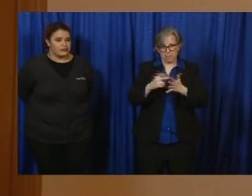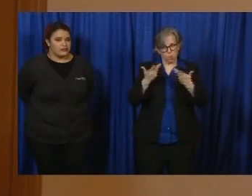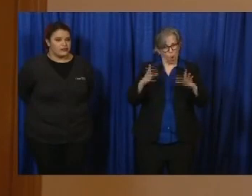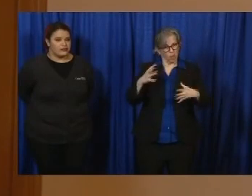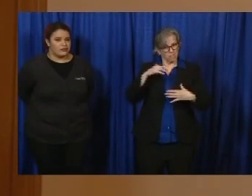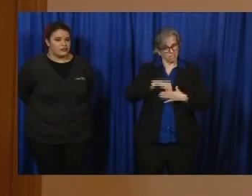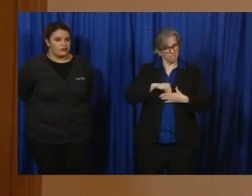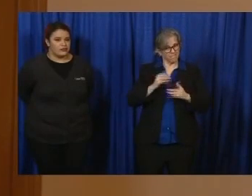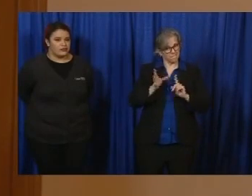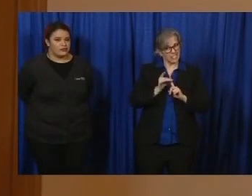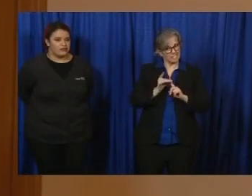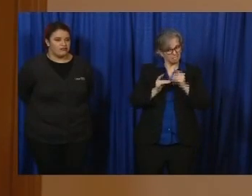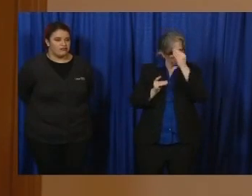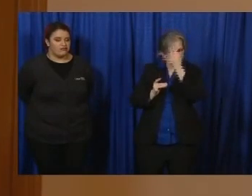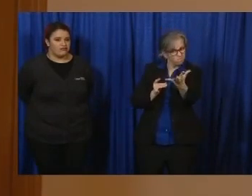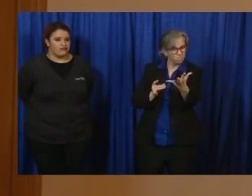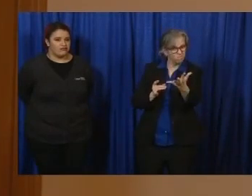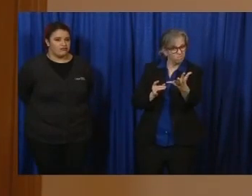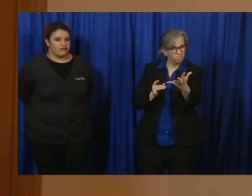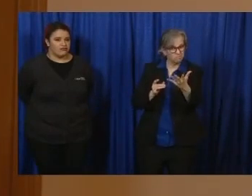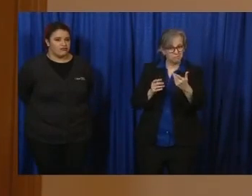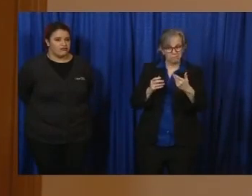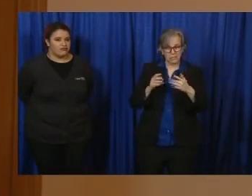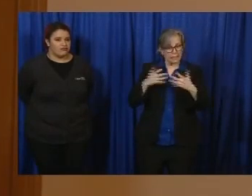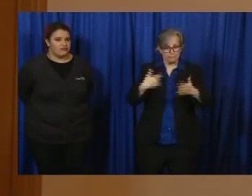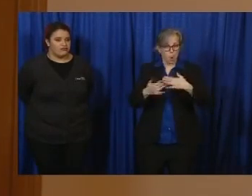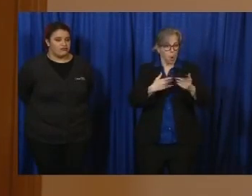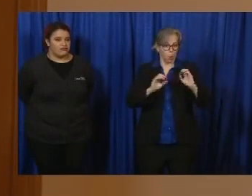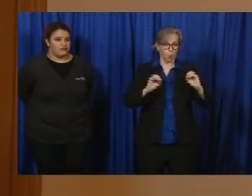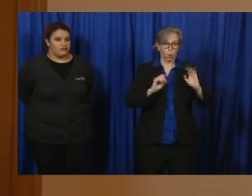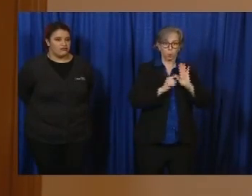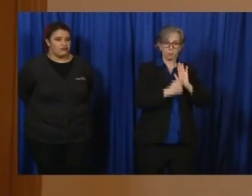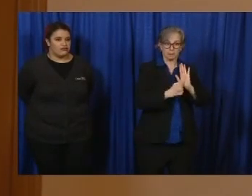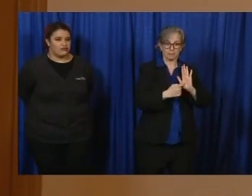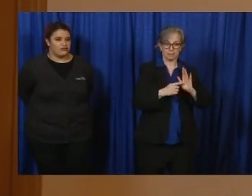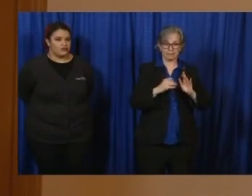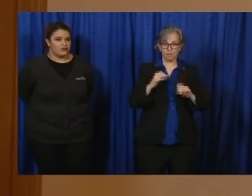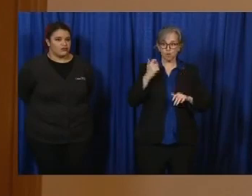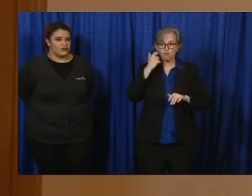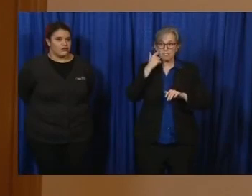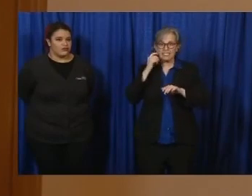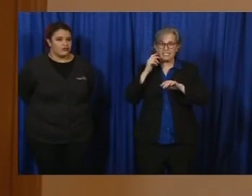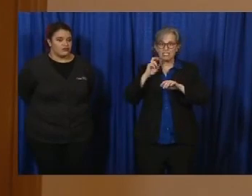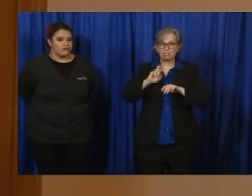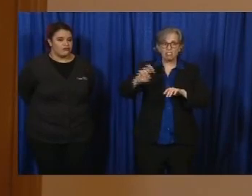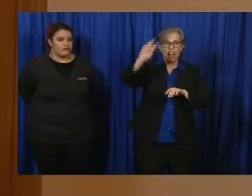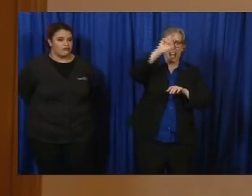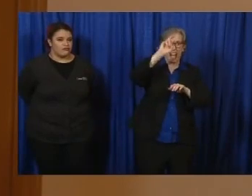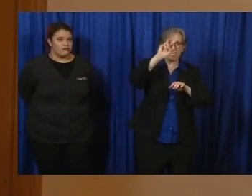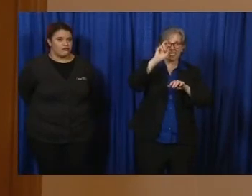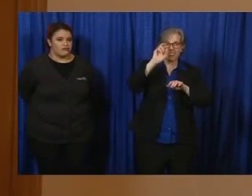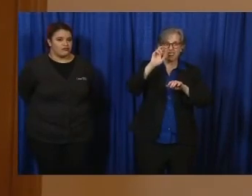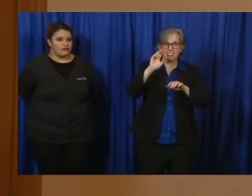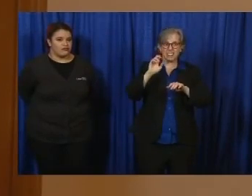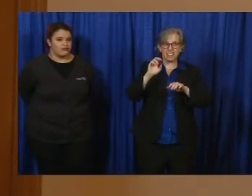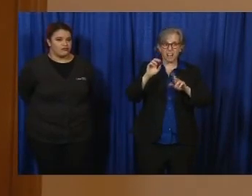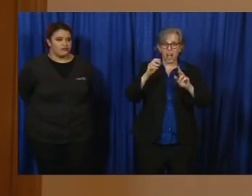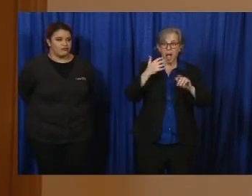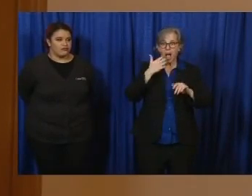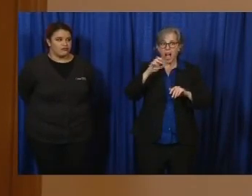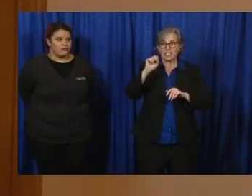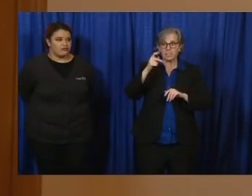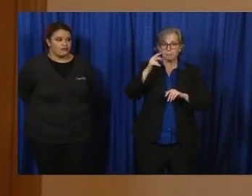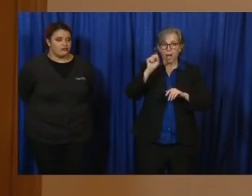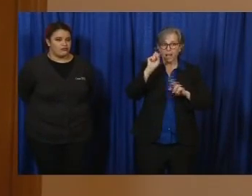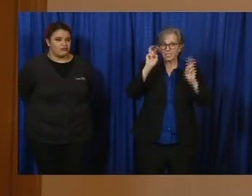you've traveled recently to a place that is one of those more hot spots, you should almost be imagining that you are coming back from China.